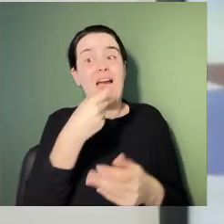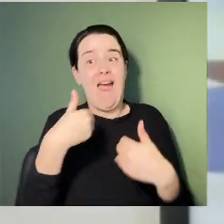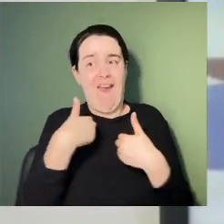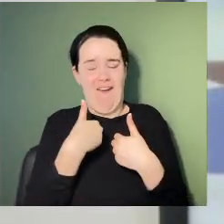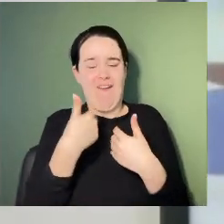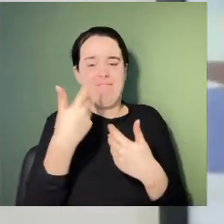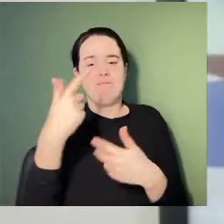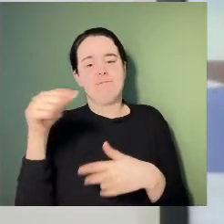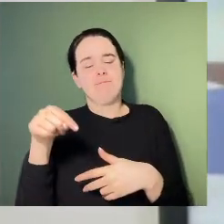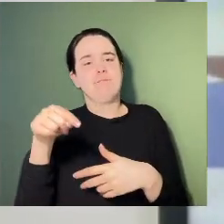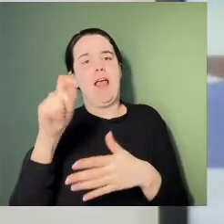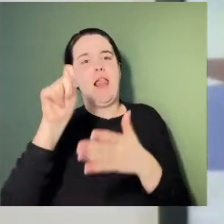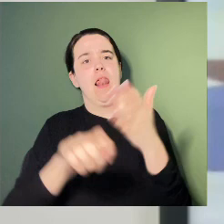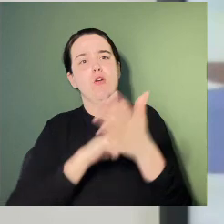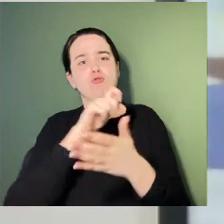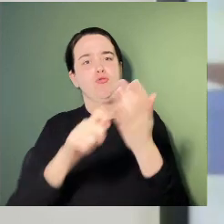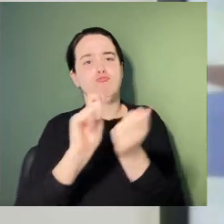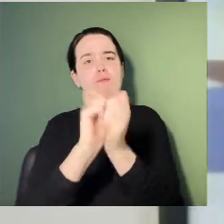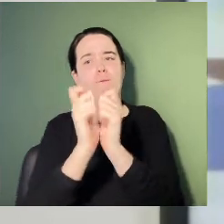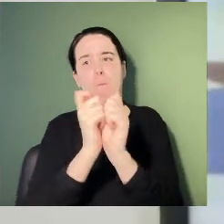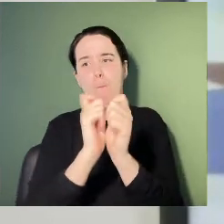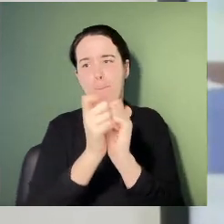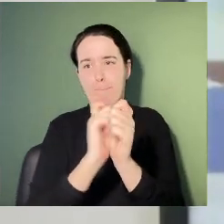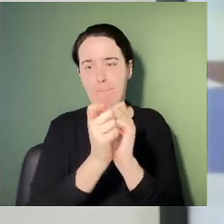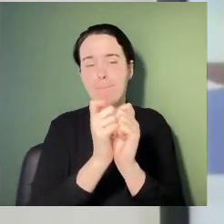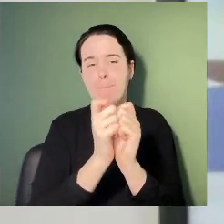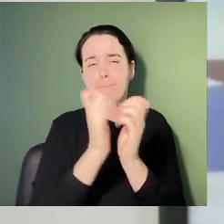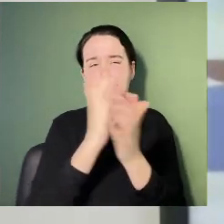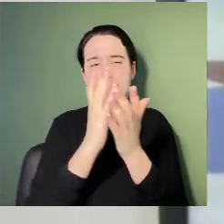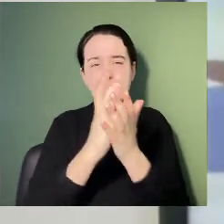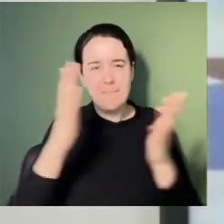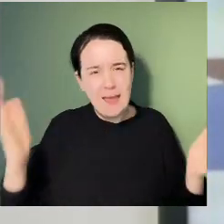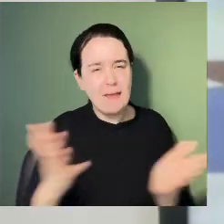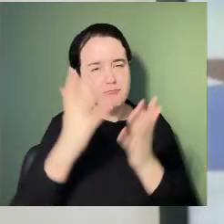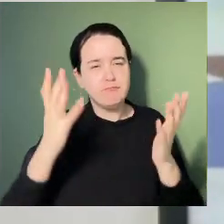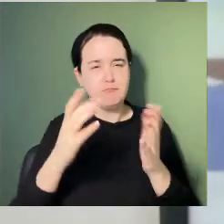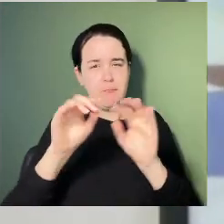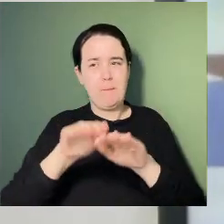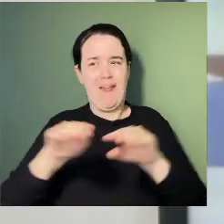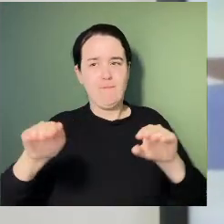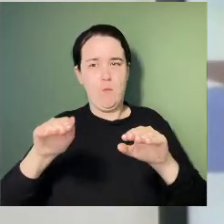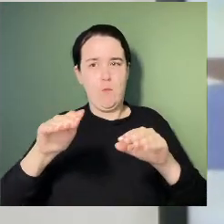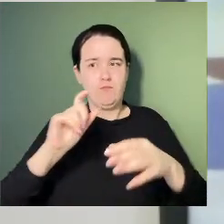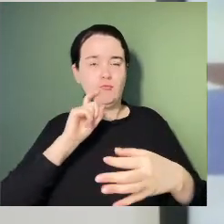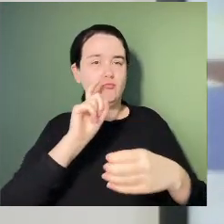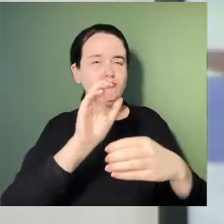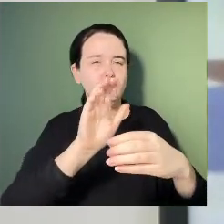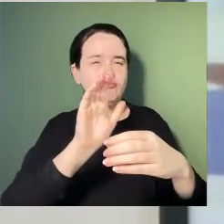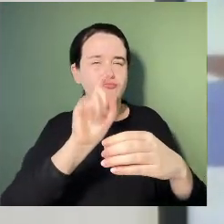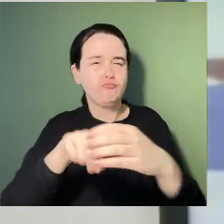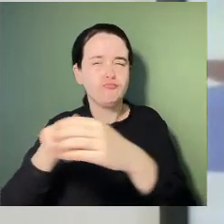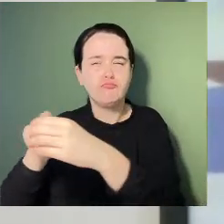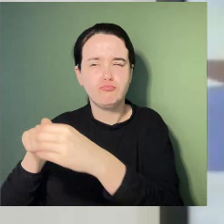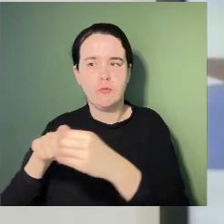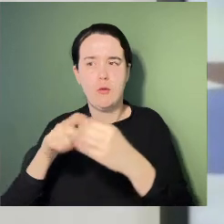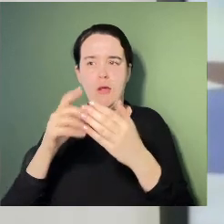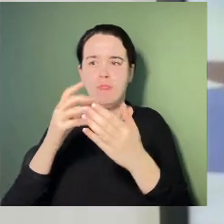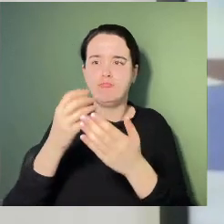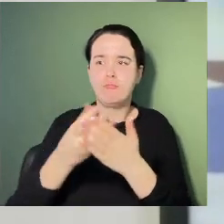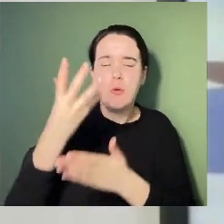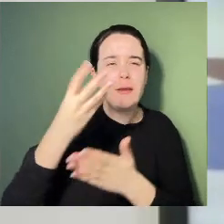the platform or theme that I am engaged on, and that is the area of money in